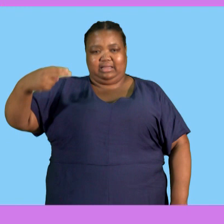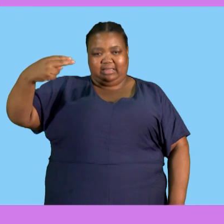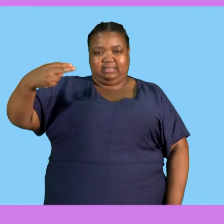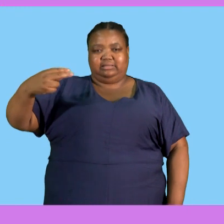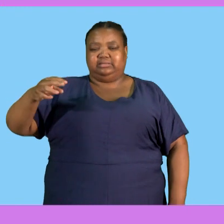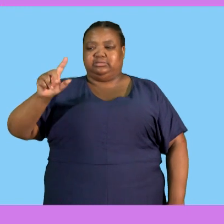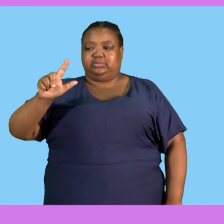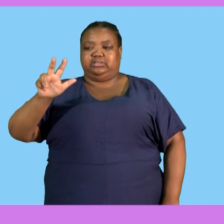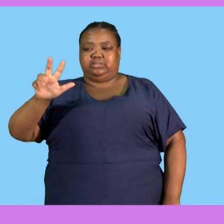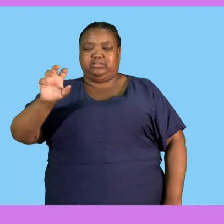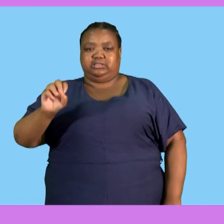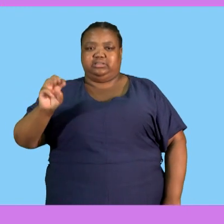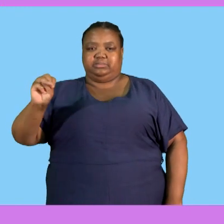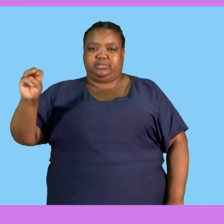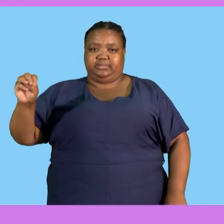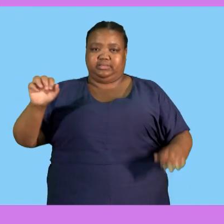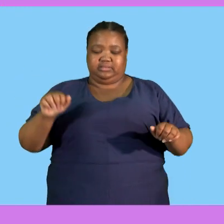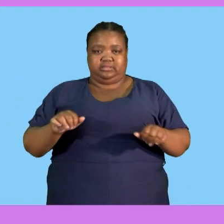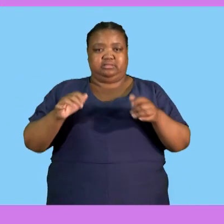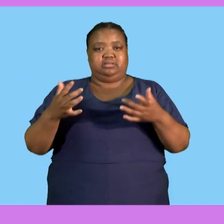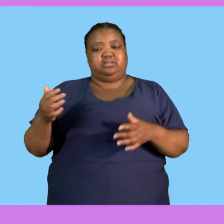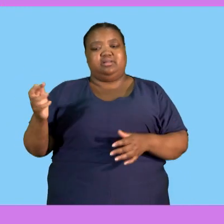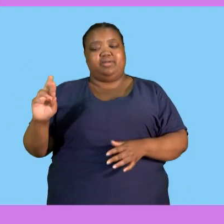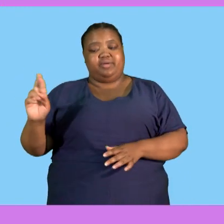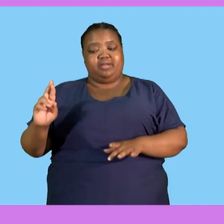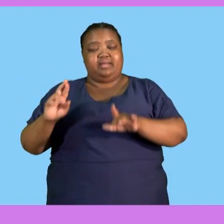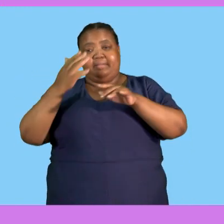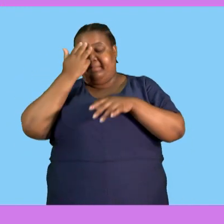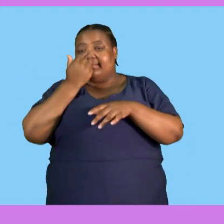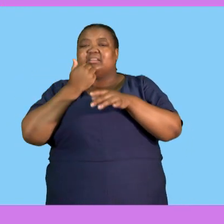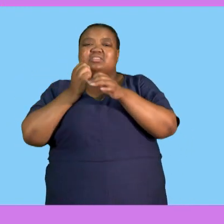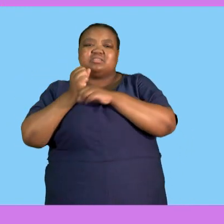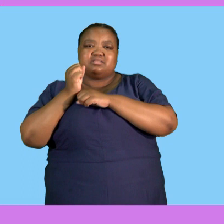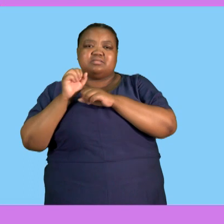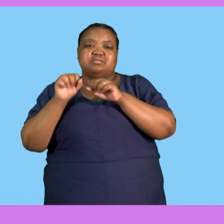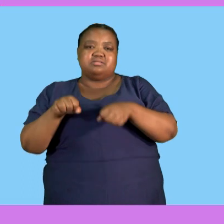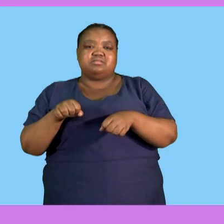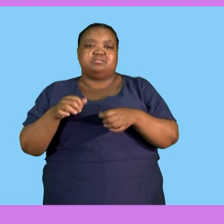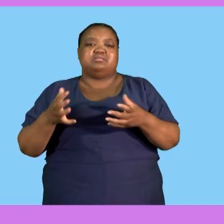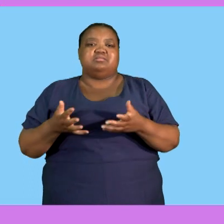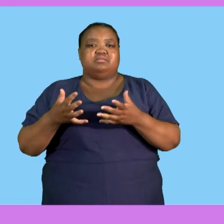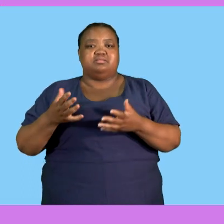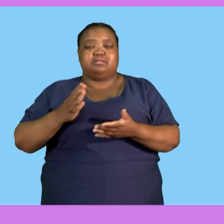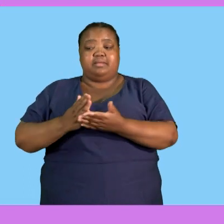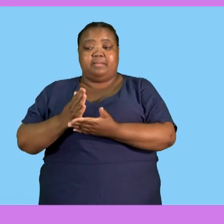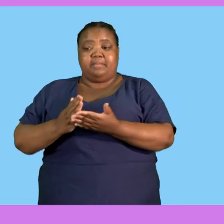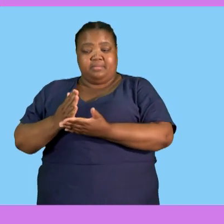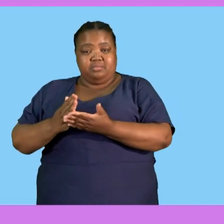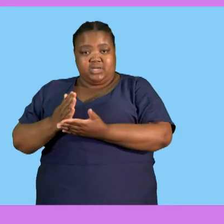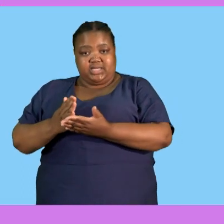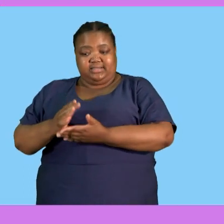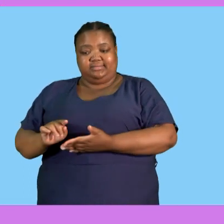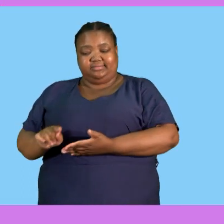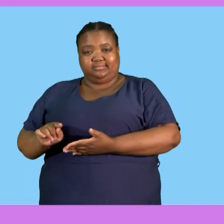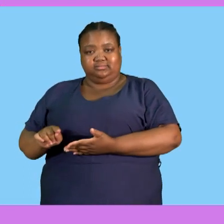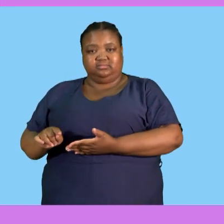180 millimeters. Then here on our right hand side, same picture, but now this is stacked